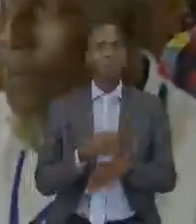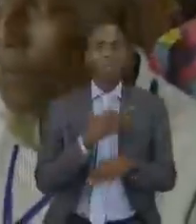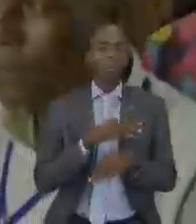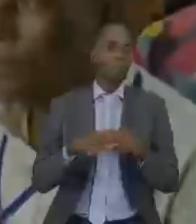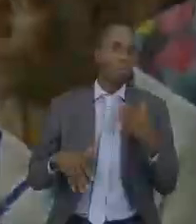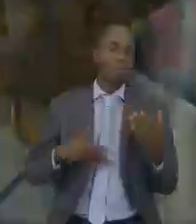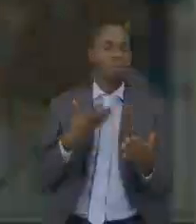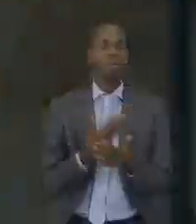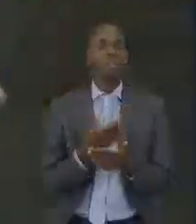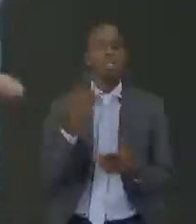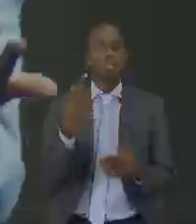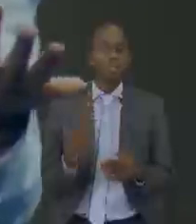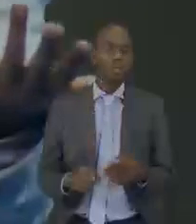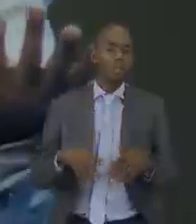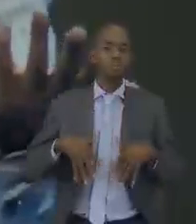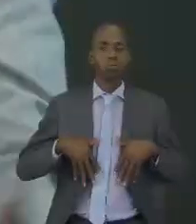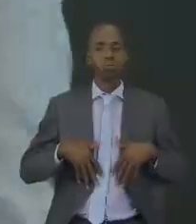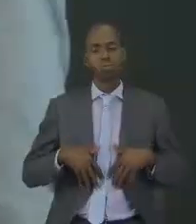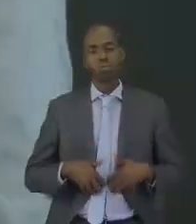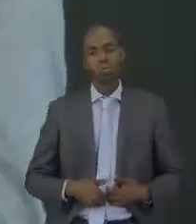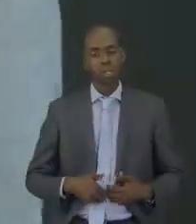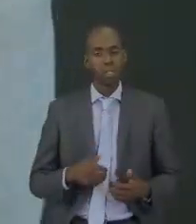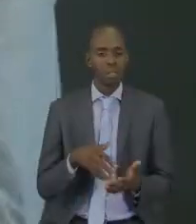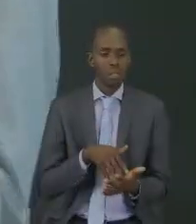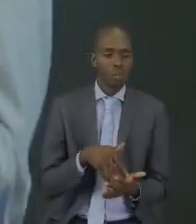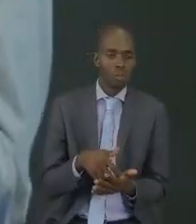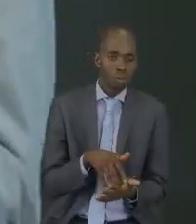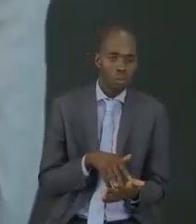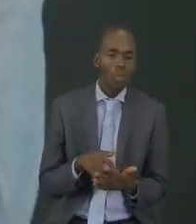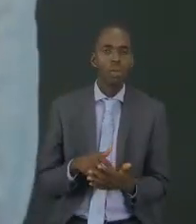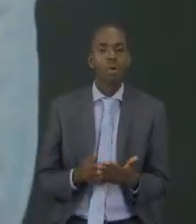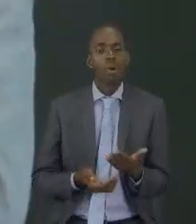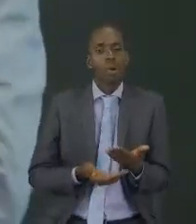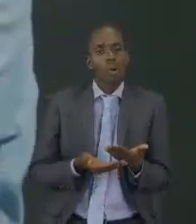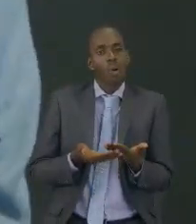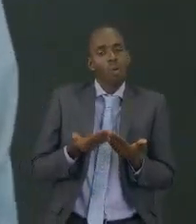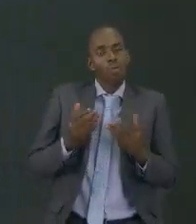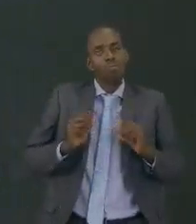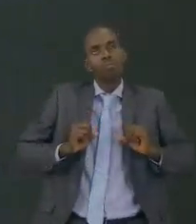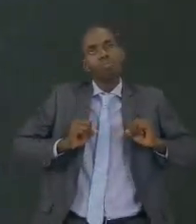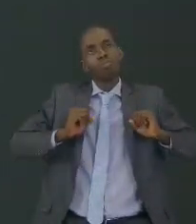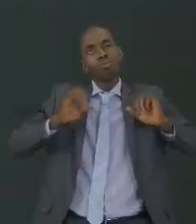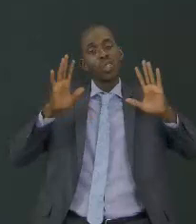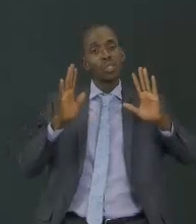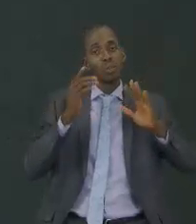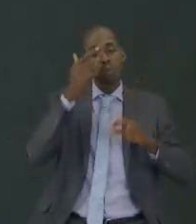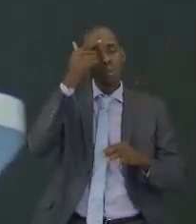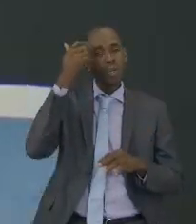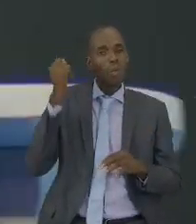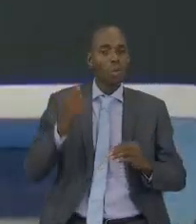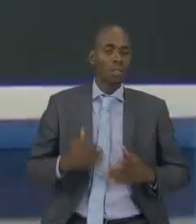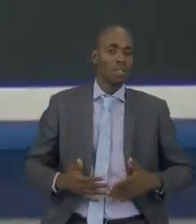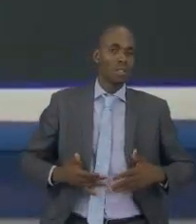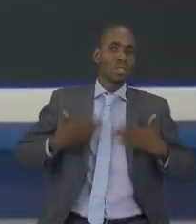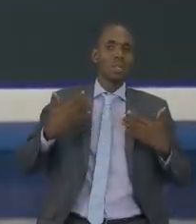all the tiredness and the weariness and almost wanting to give up, because life